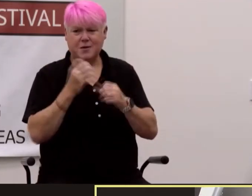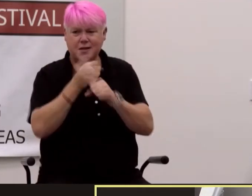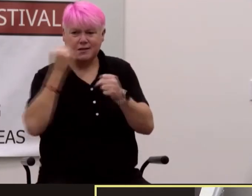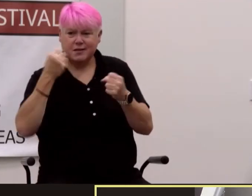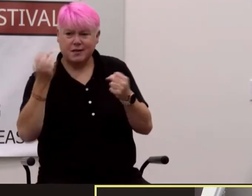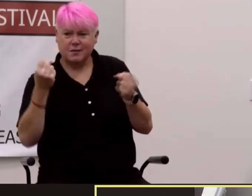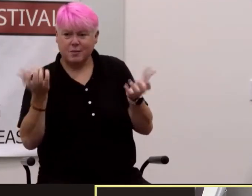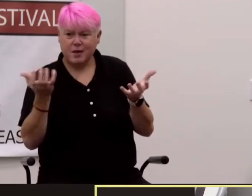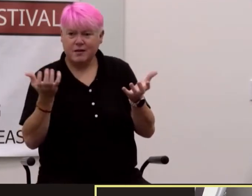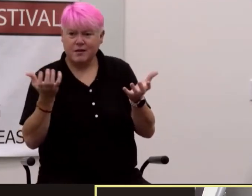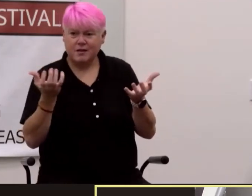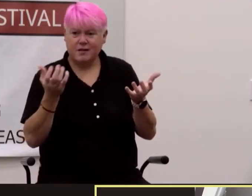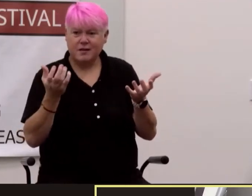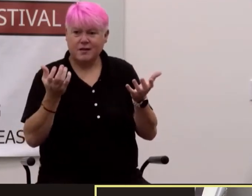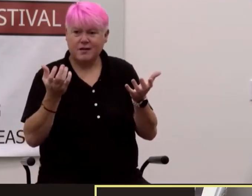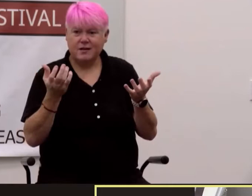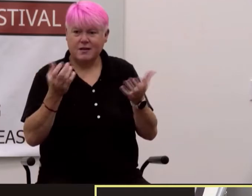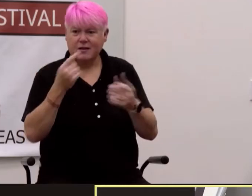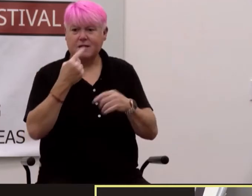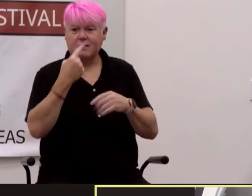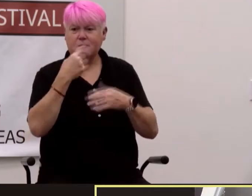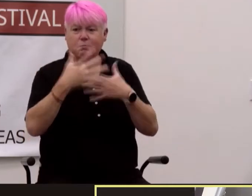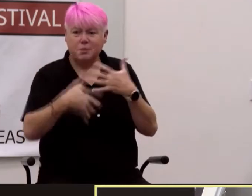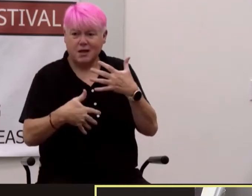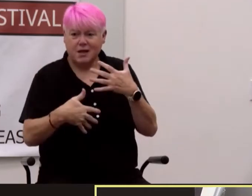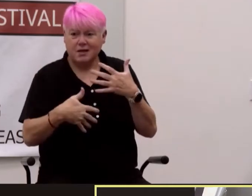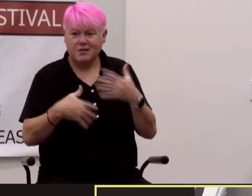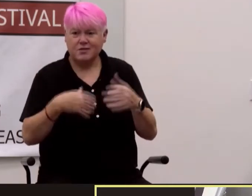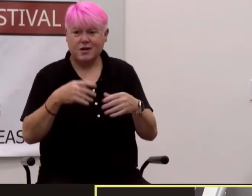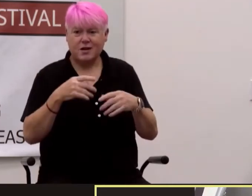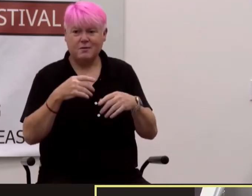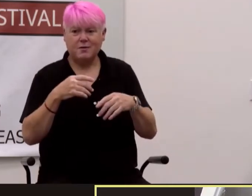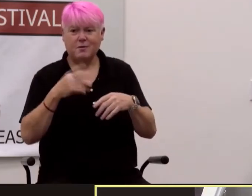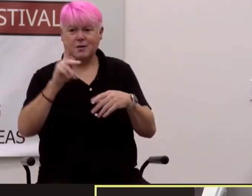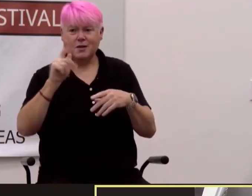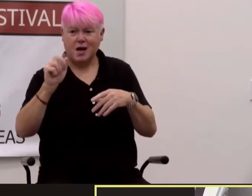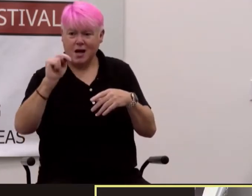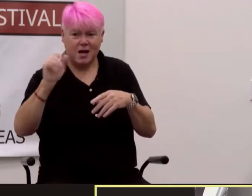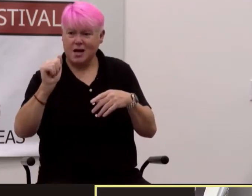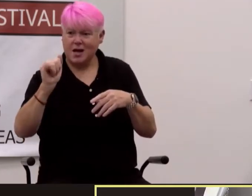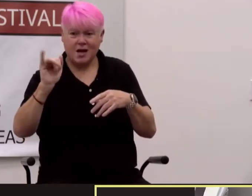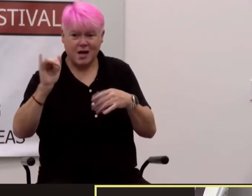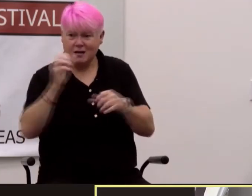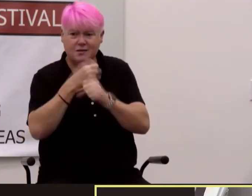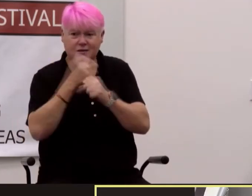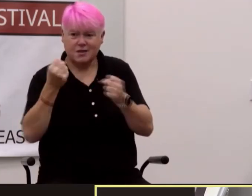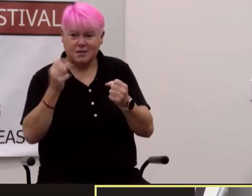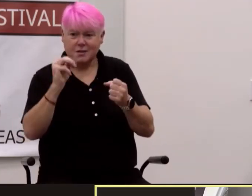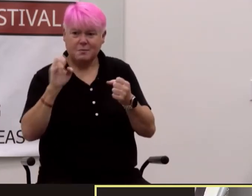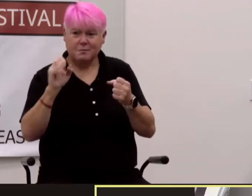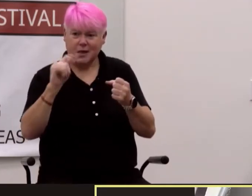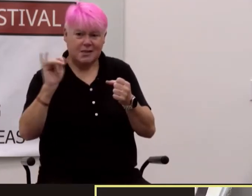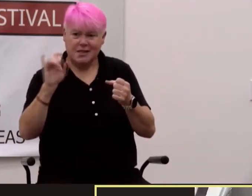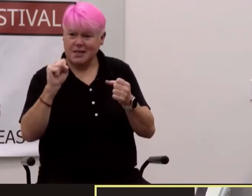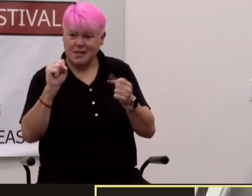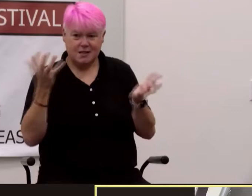I celebrate the Blood Tribe? Do I celebrate Kainai? Do I celebrate the Métis